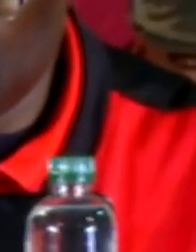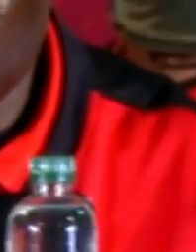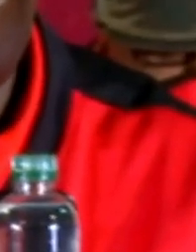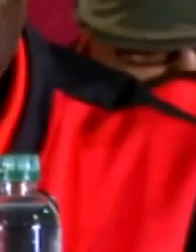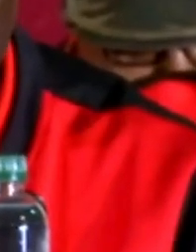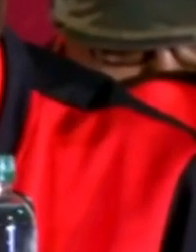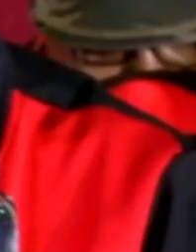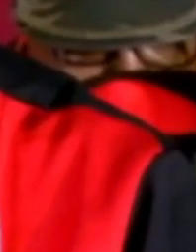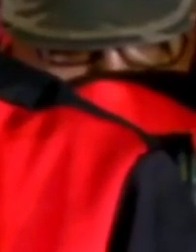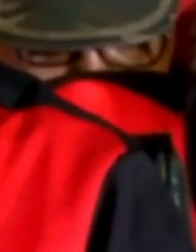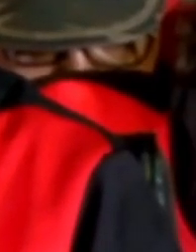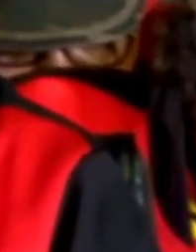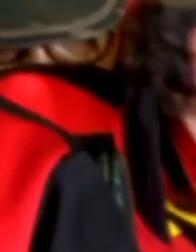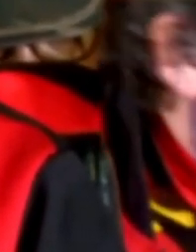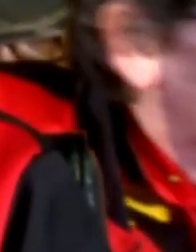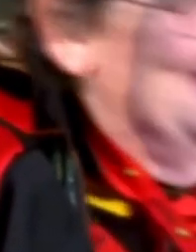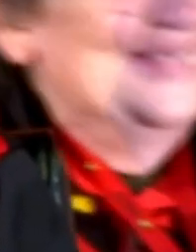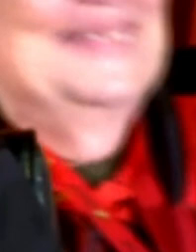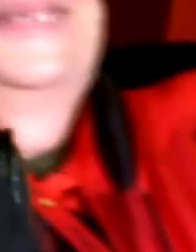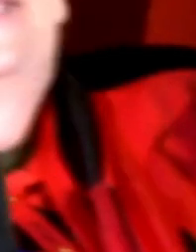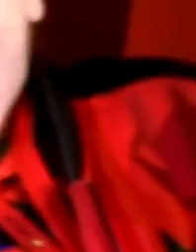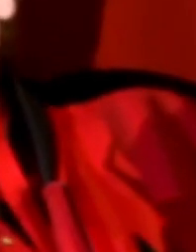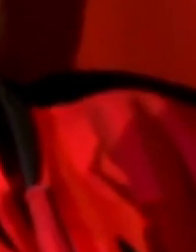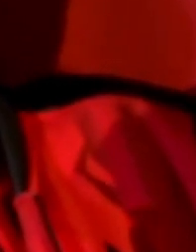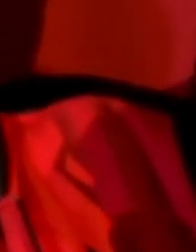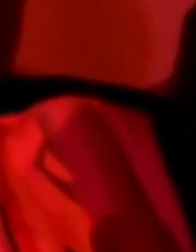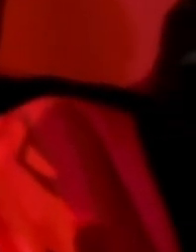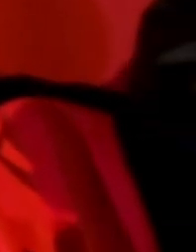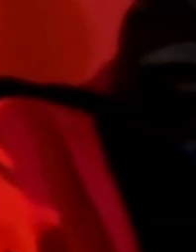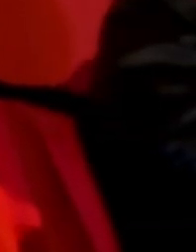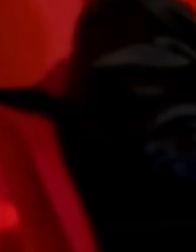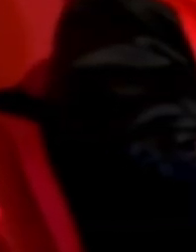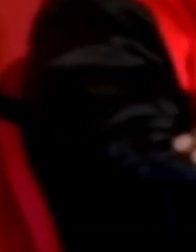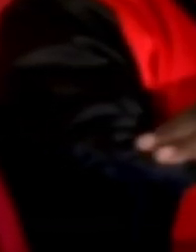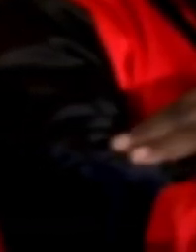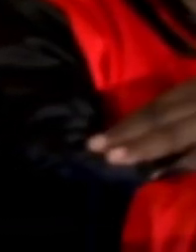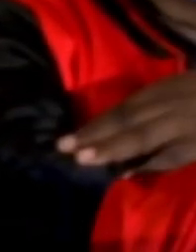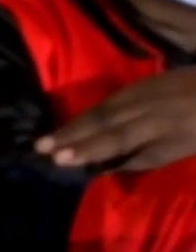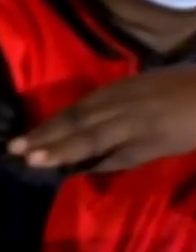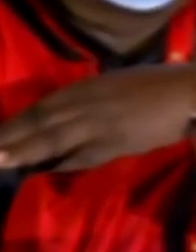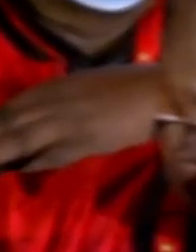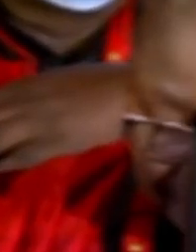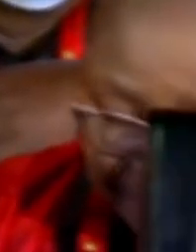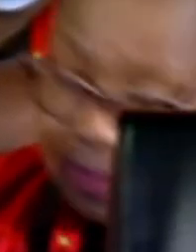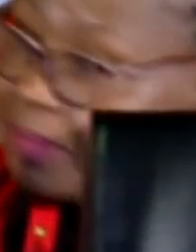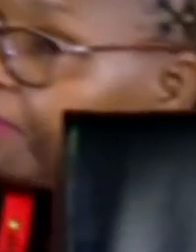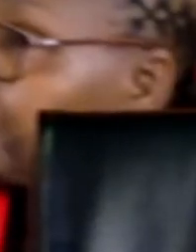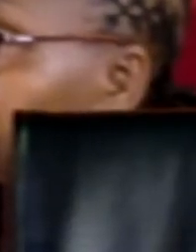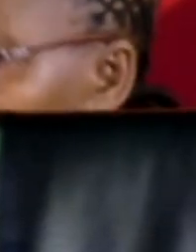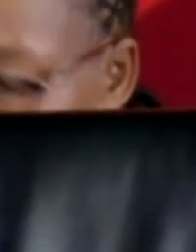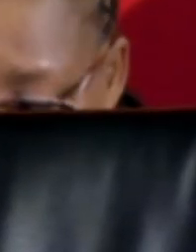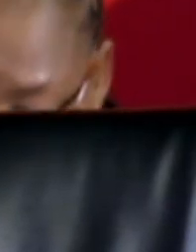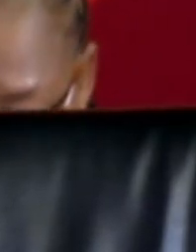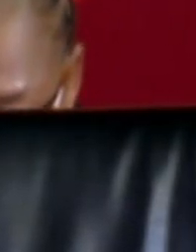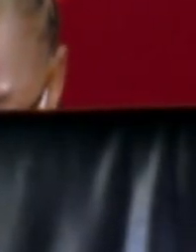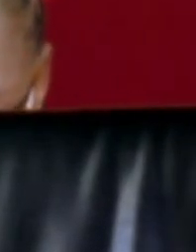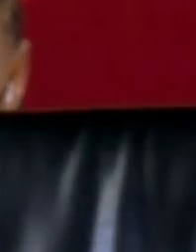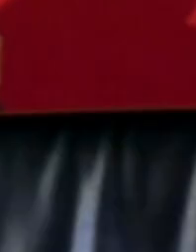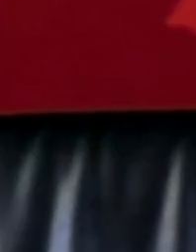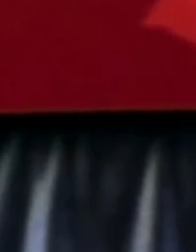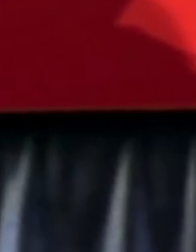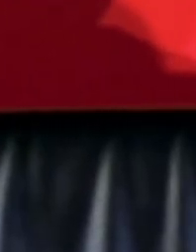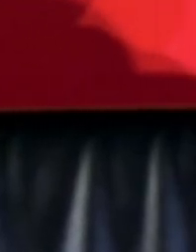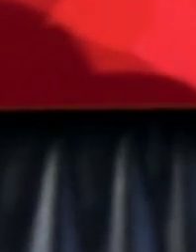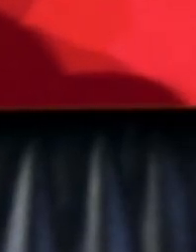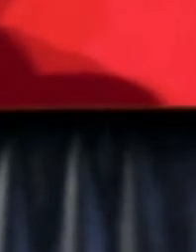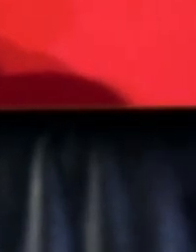difficult odds. We have seen the membership of the party grow. We have seen the party leaders play critical roles in